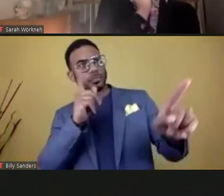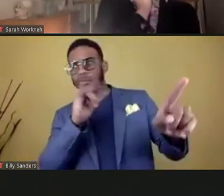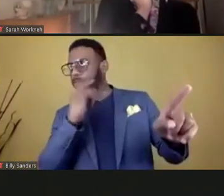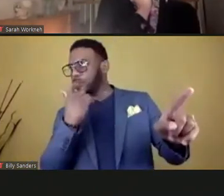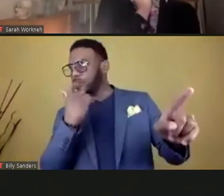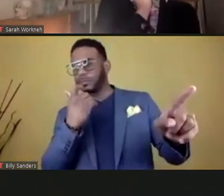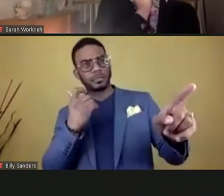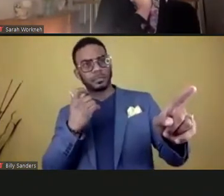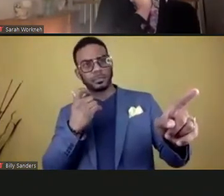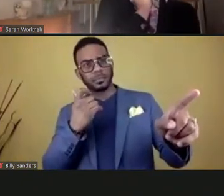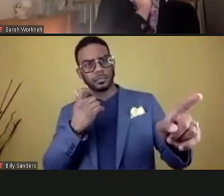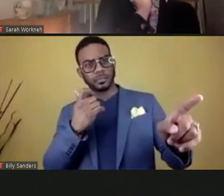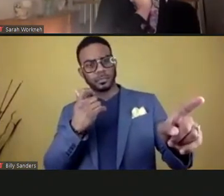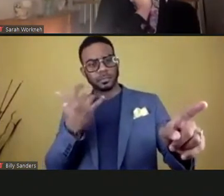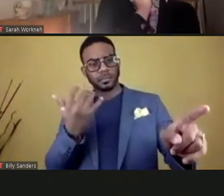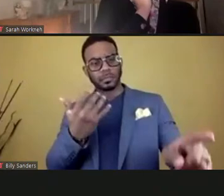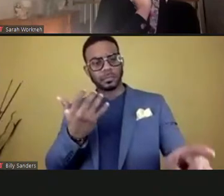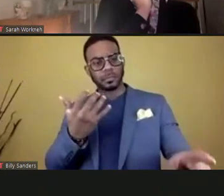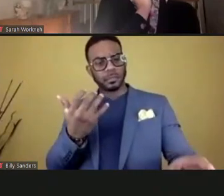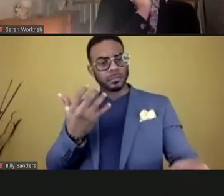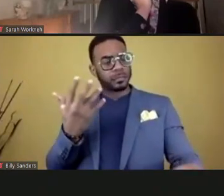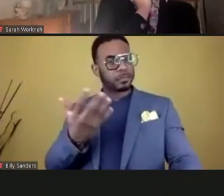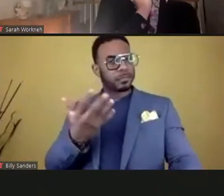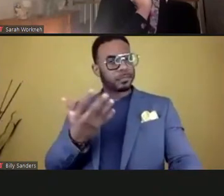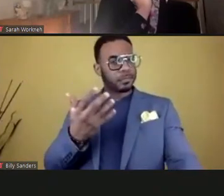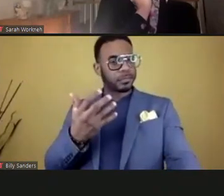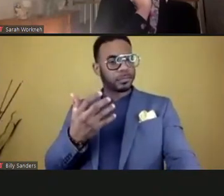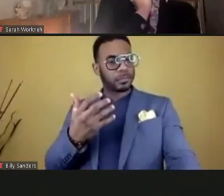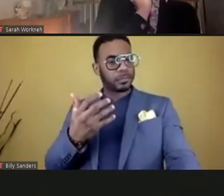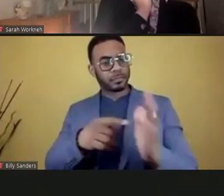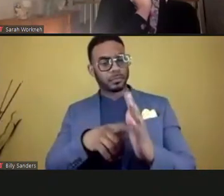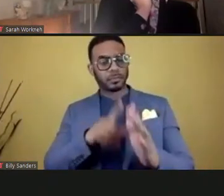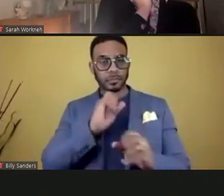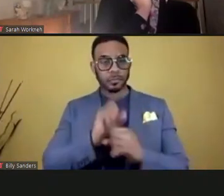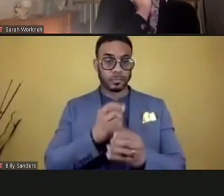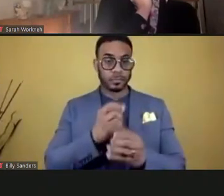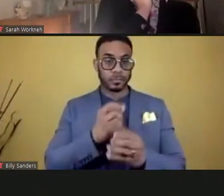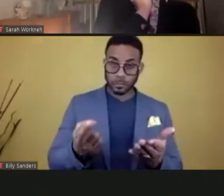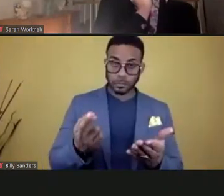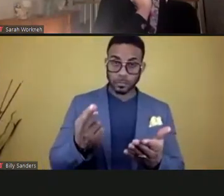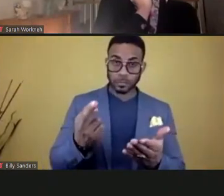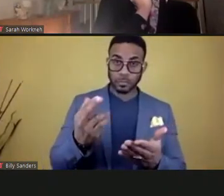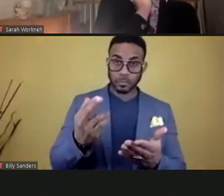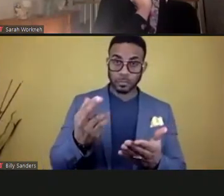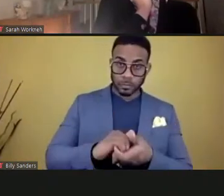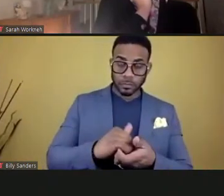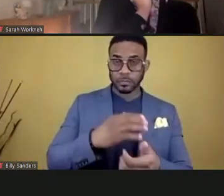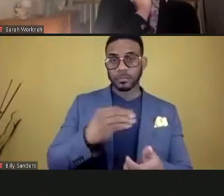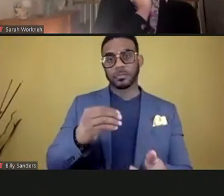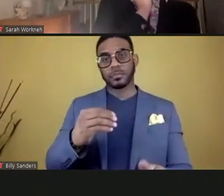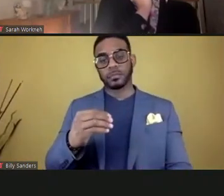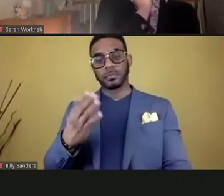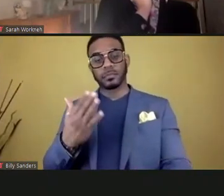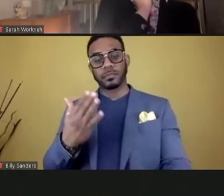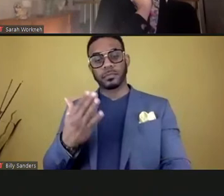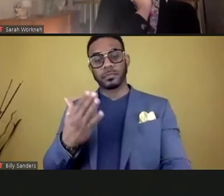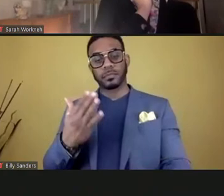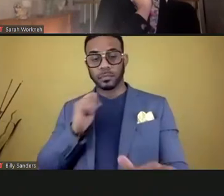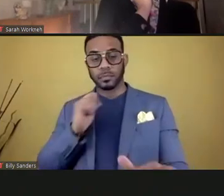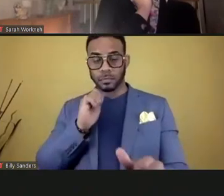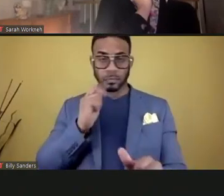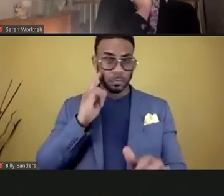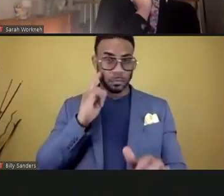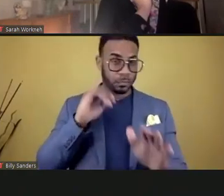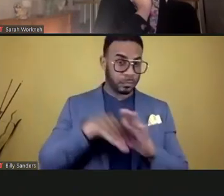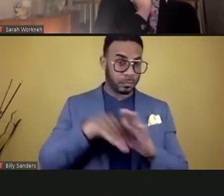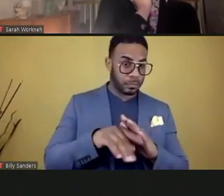just a exemplar, but actually a resource, a partner, and someone with which they can have access